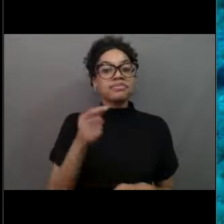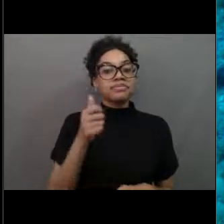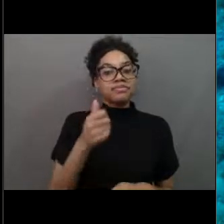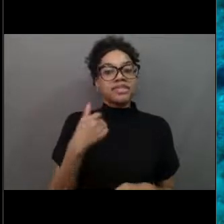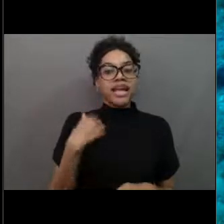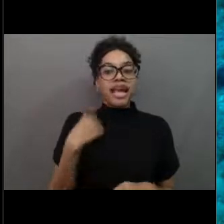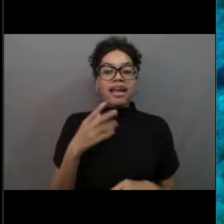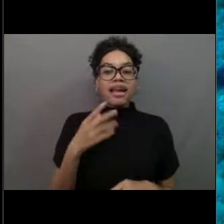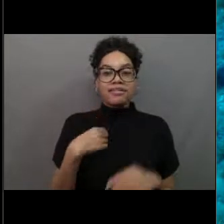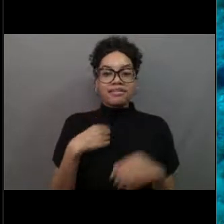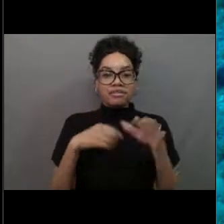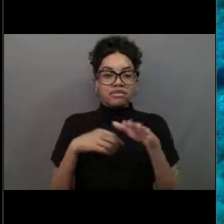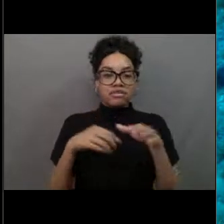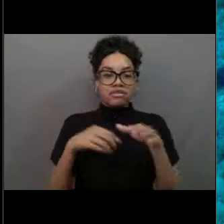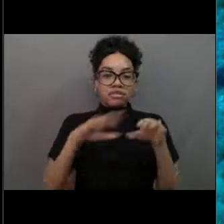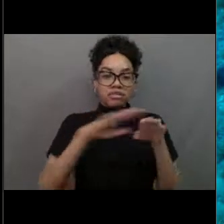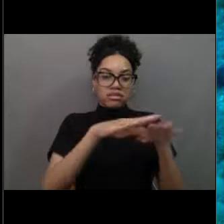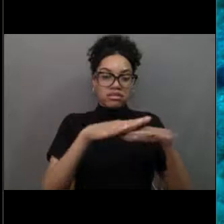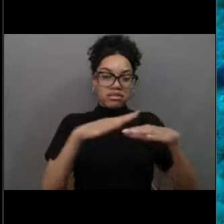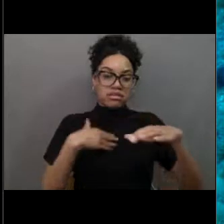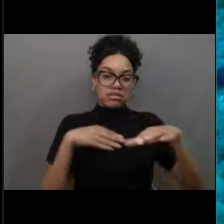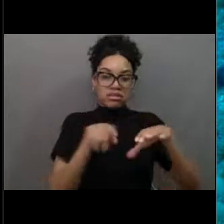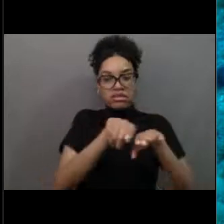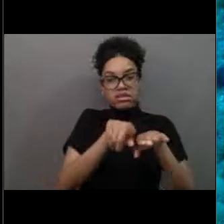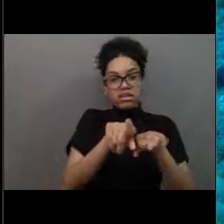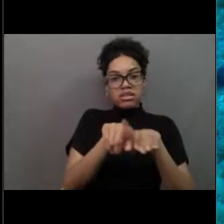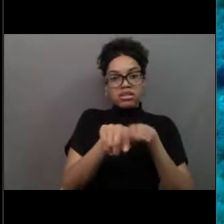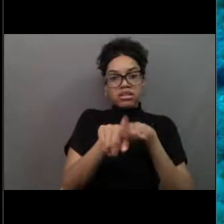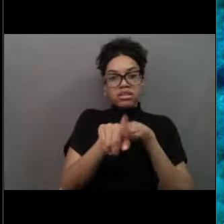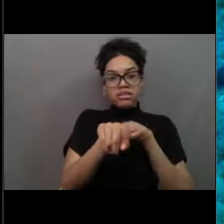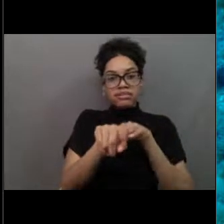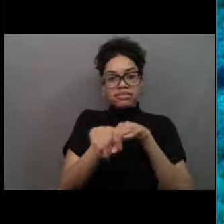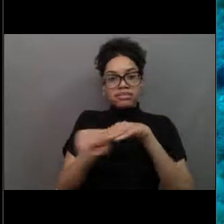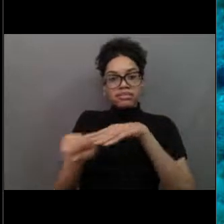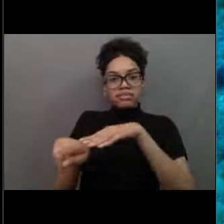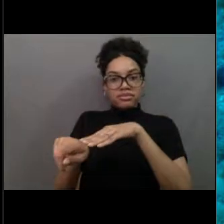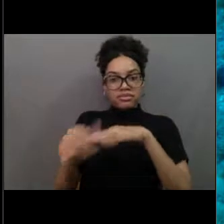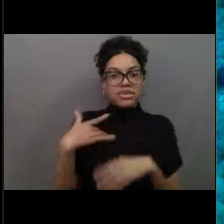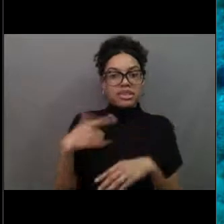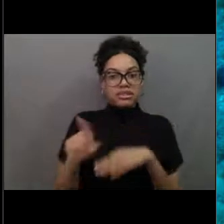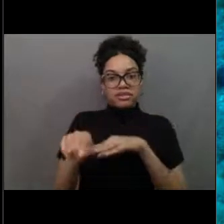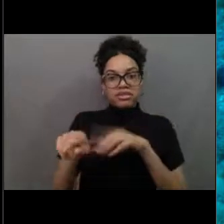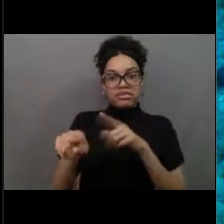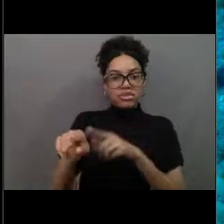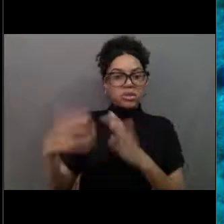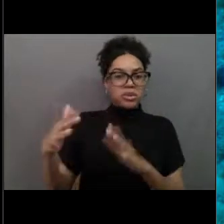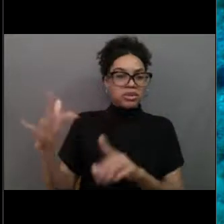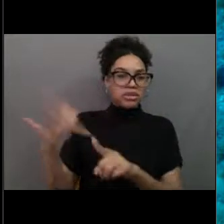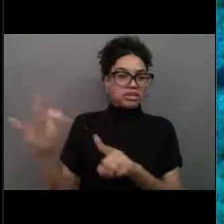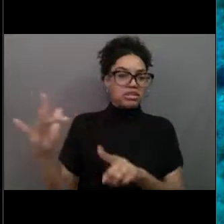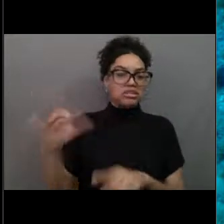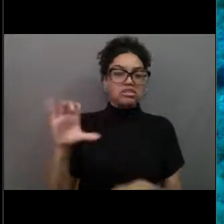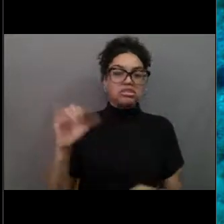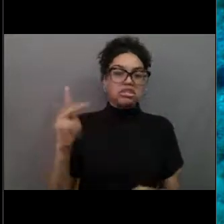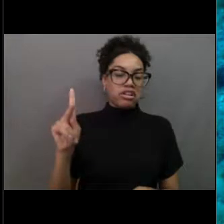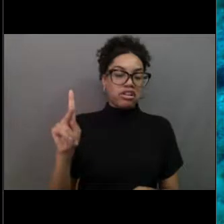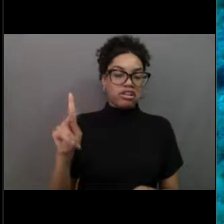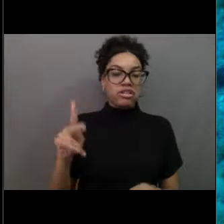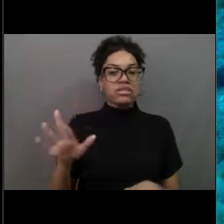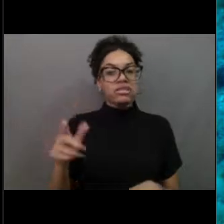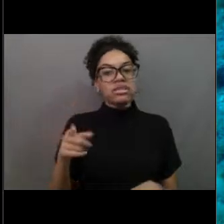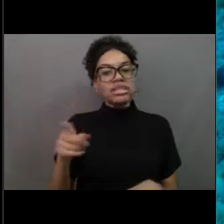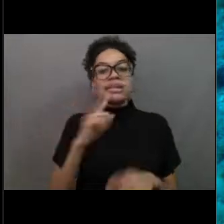it out with my arrow right here. This guy has a shorter tail than usual because it got probably bit off by a predator at some point, but